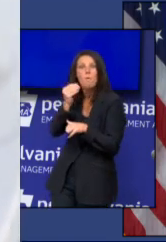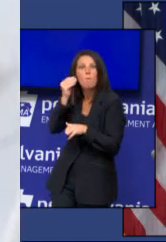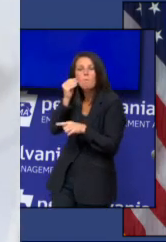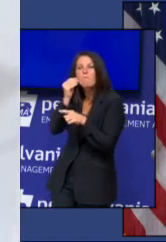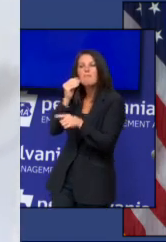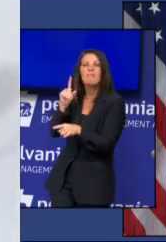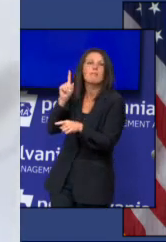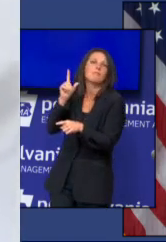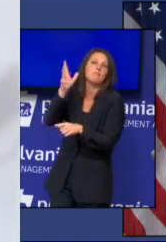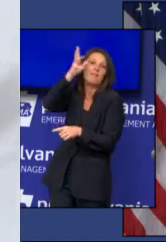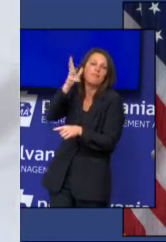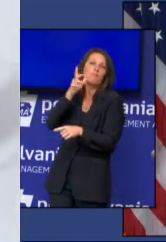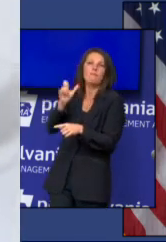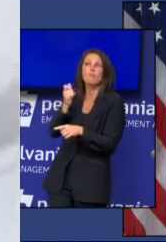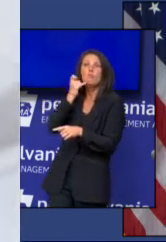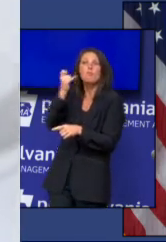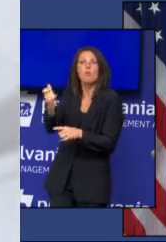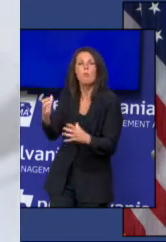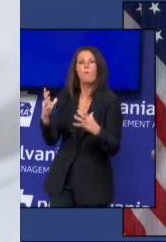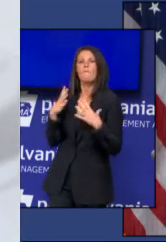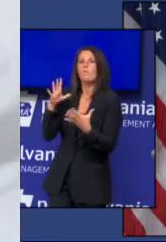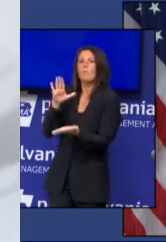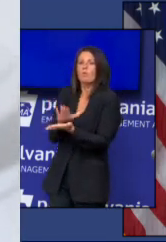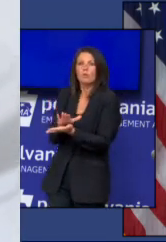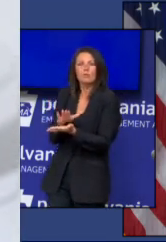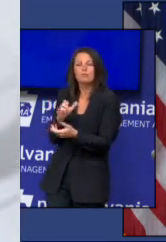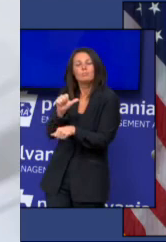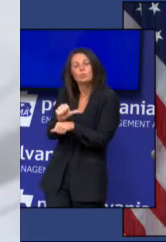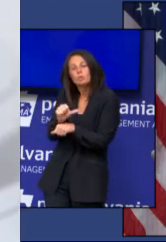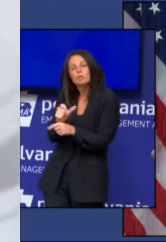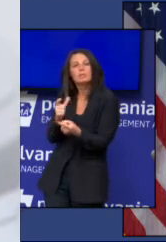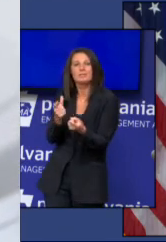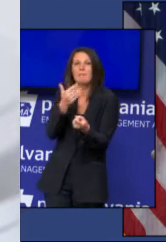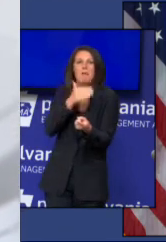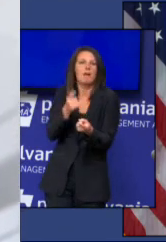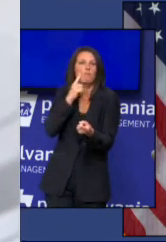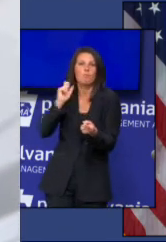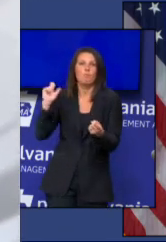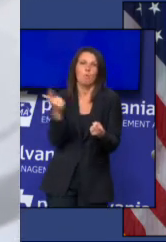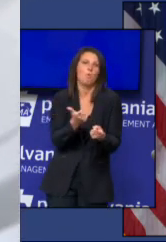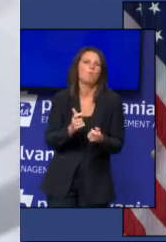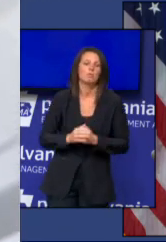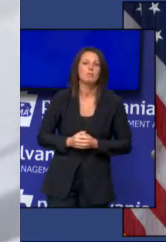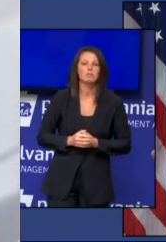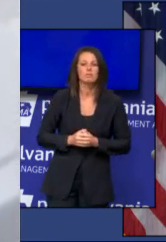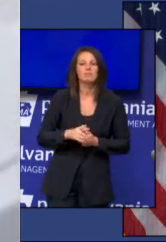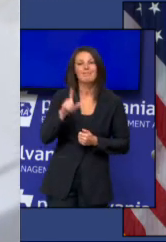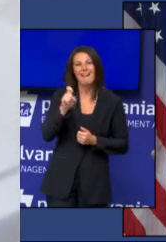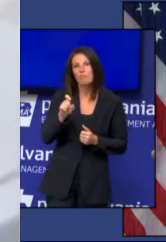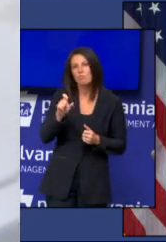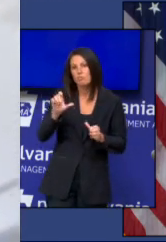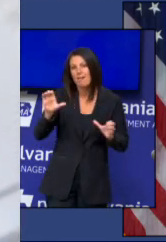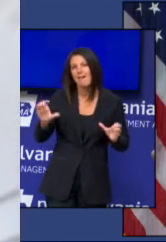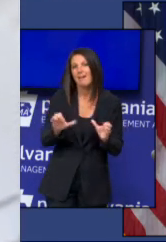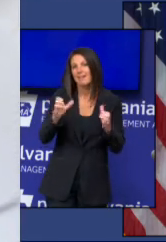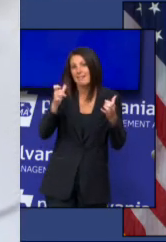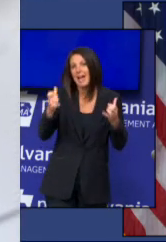work. And again, that's bad for our workplaces. It's bad for them. It's bad for all of us. We have to act now